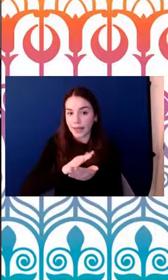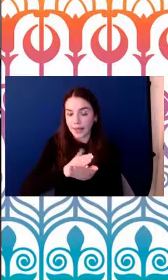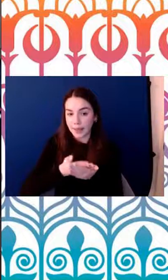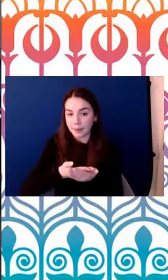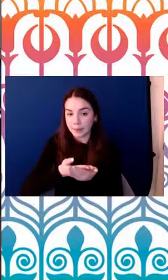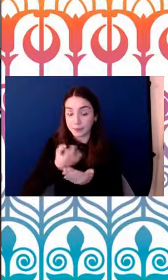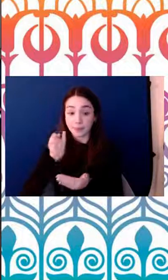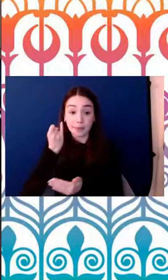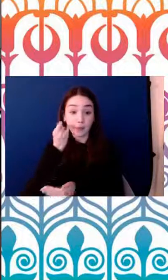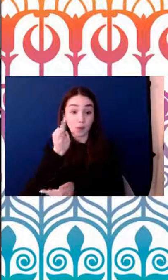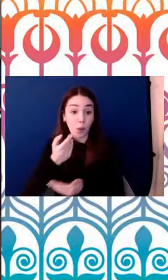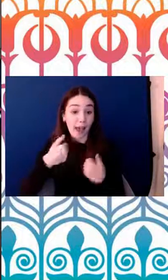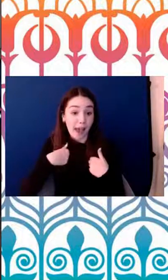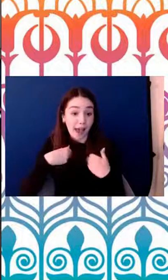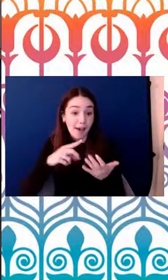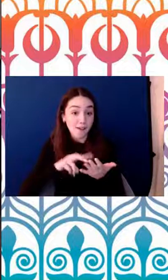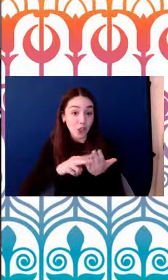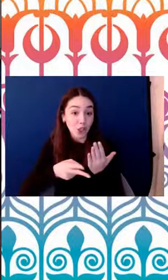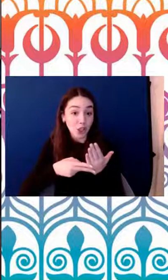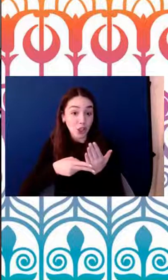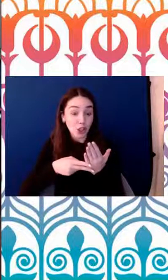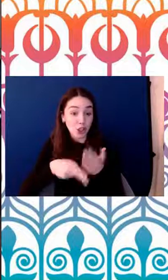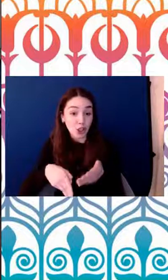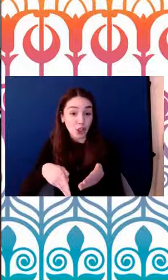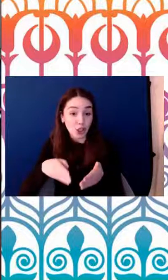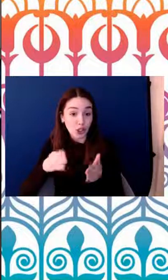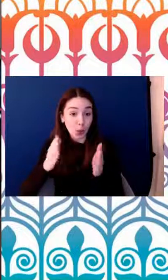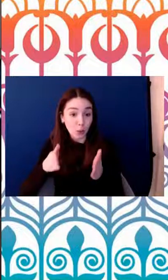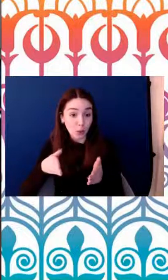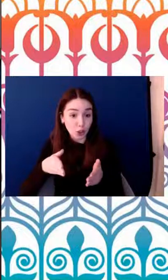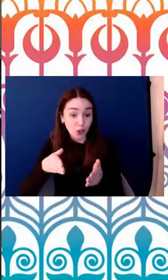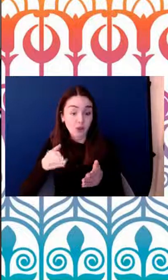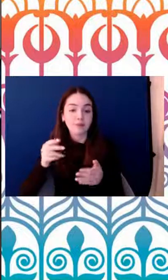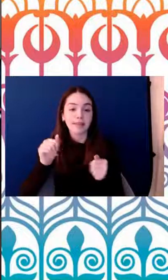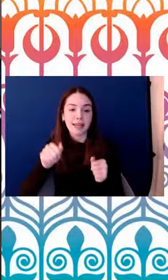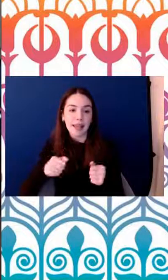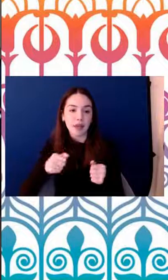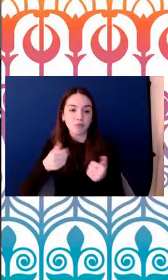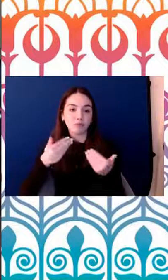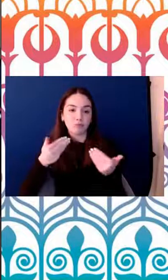have a toaster, you can go ahead and put your bread in the toaster now.